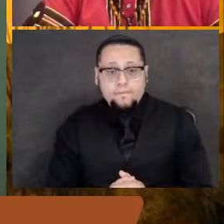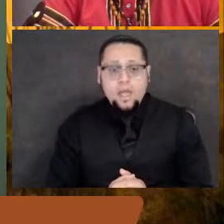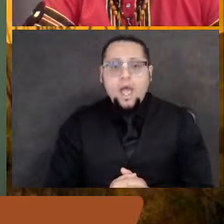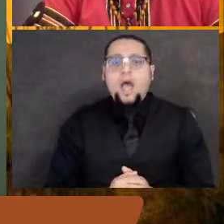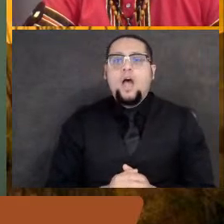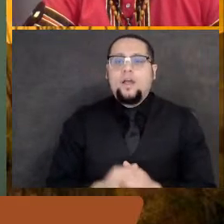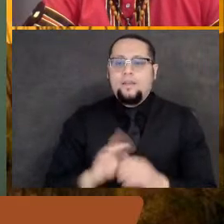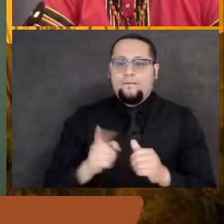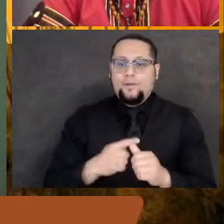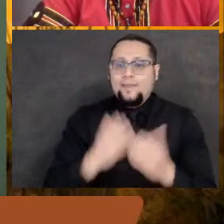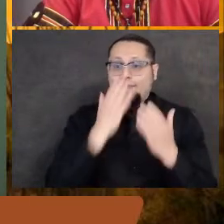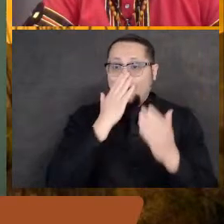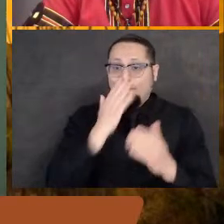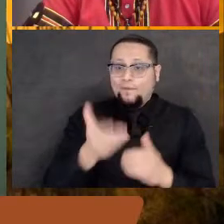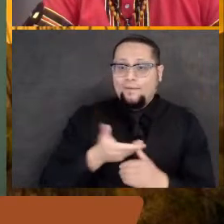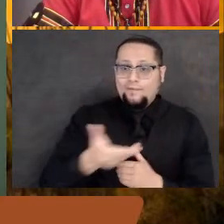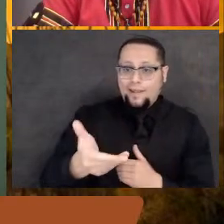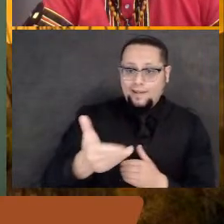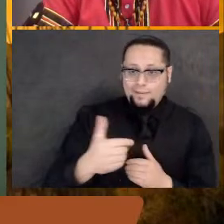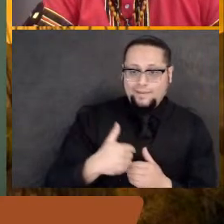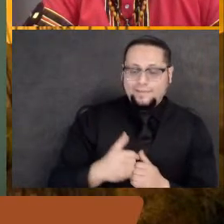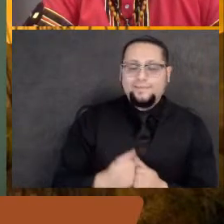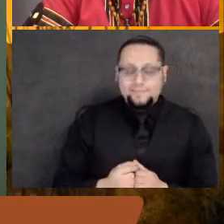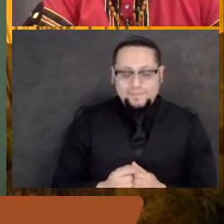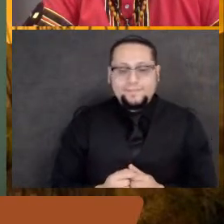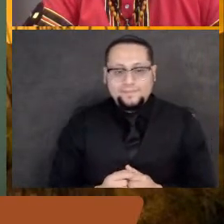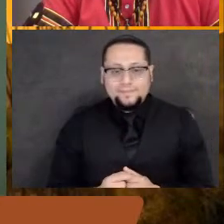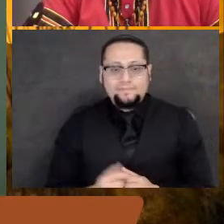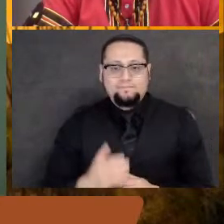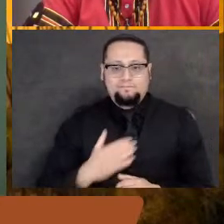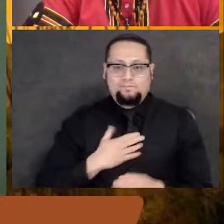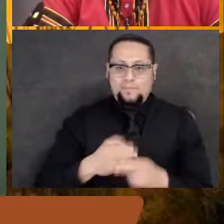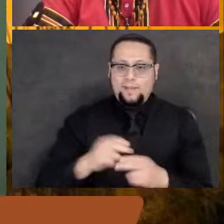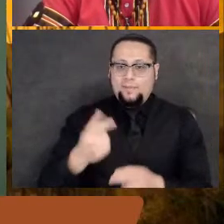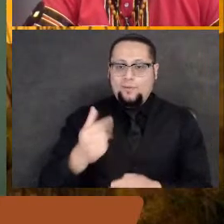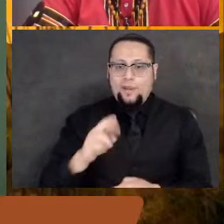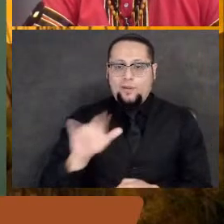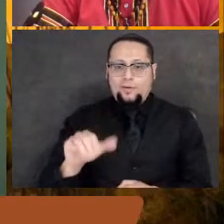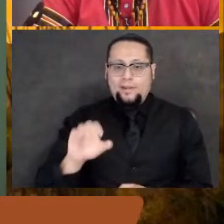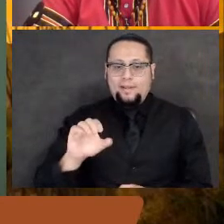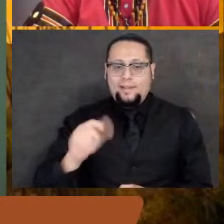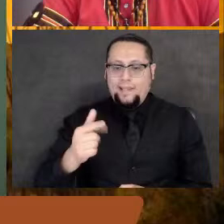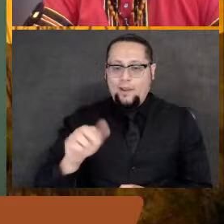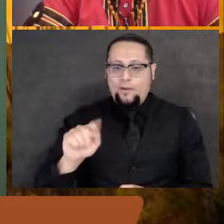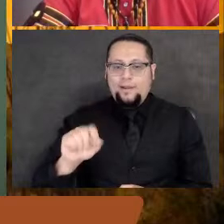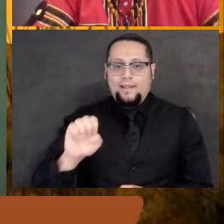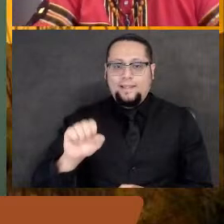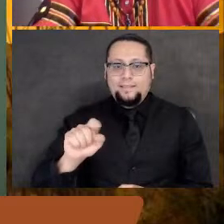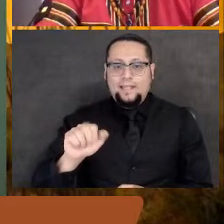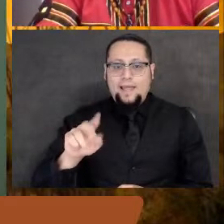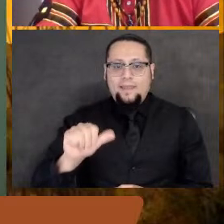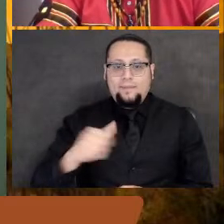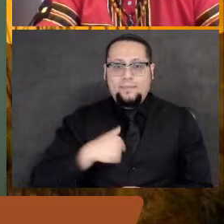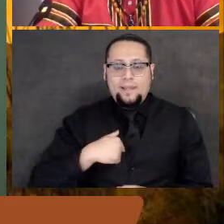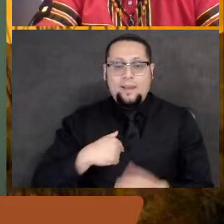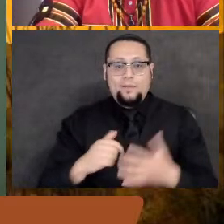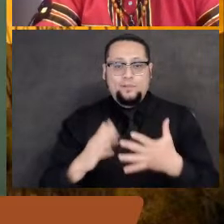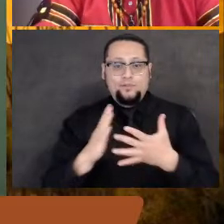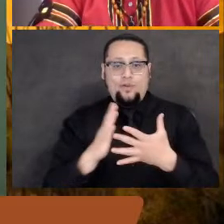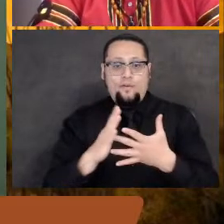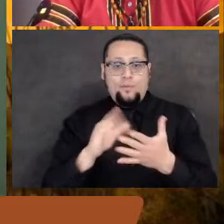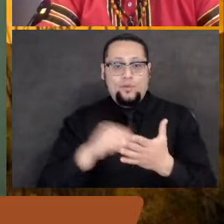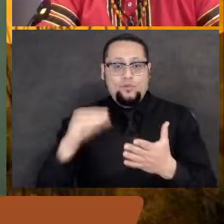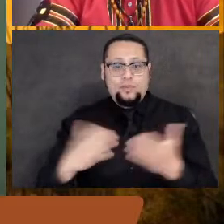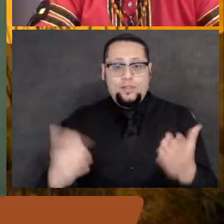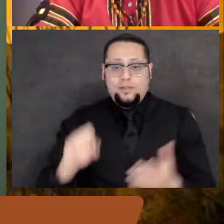First, I want to say thank you for having me here today. My name is Gregory Garrett Estrada. I am a sophomore student at San Antonio College